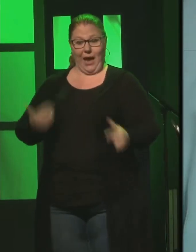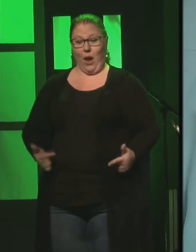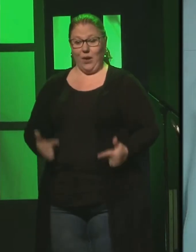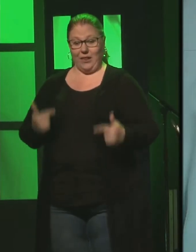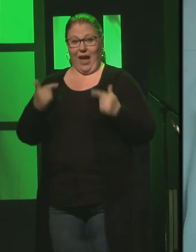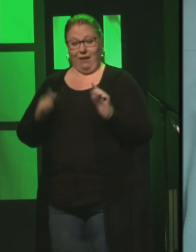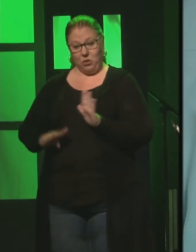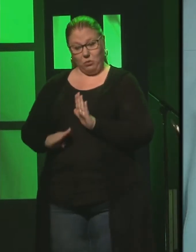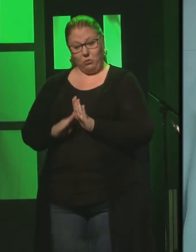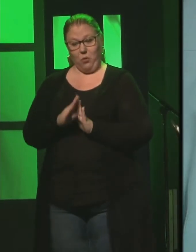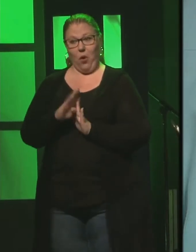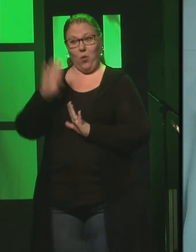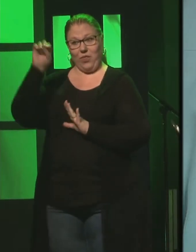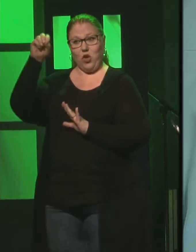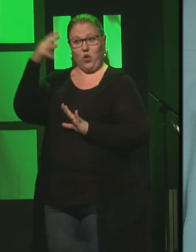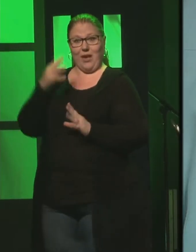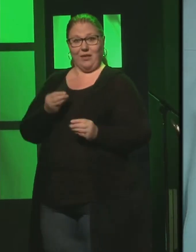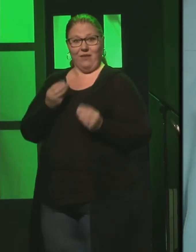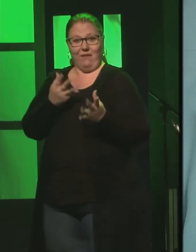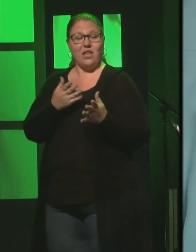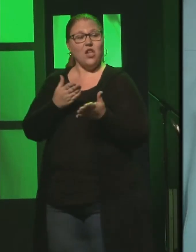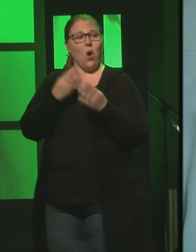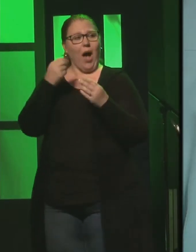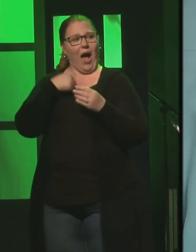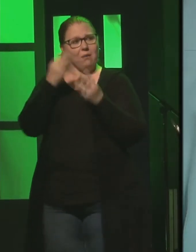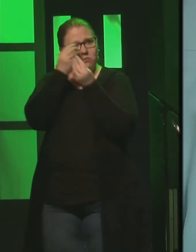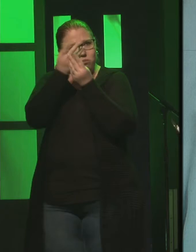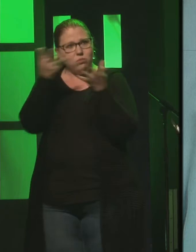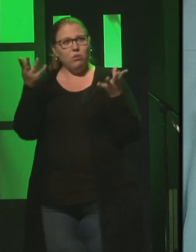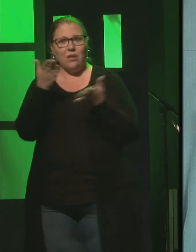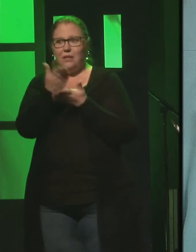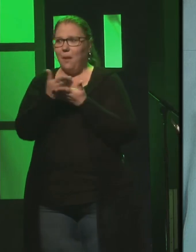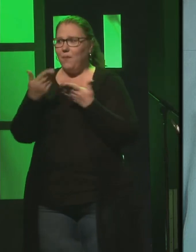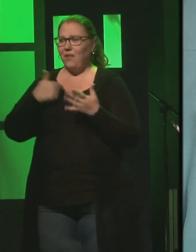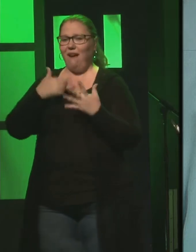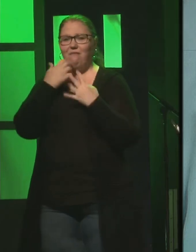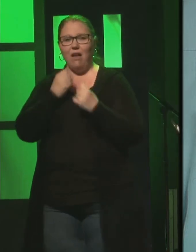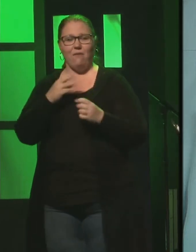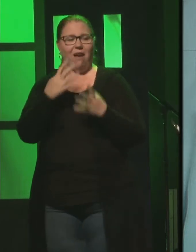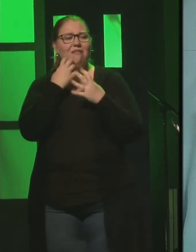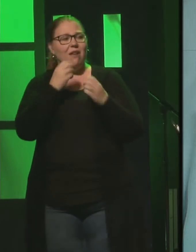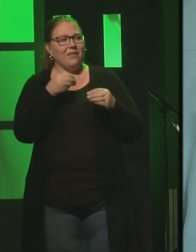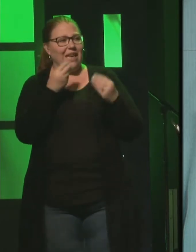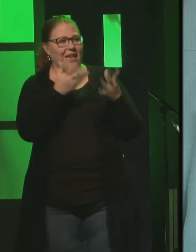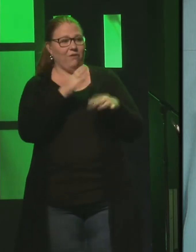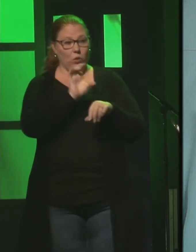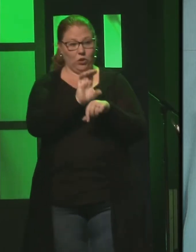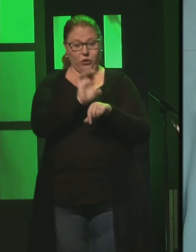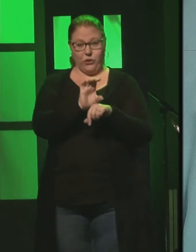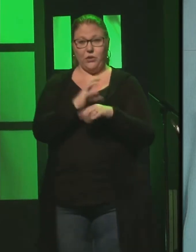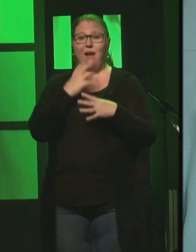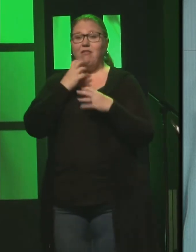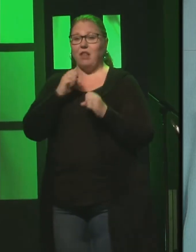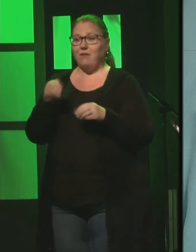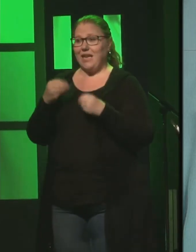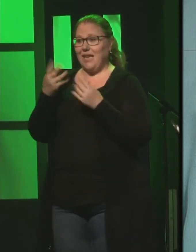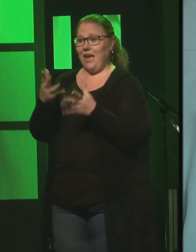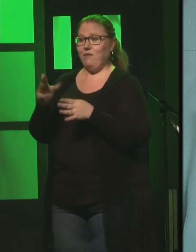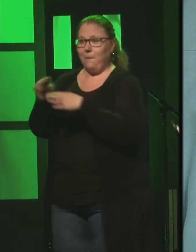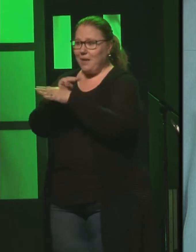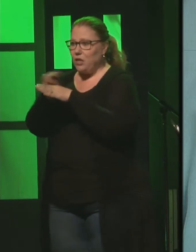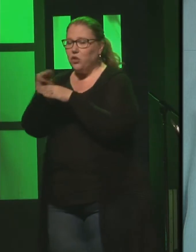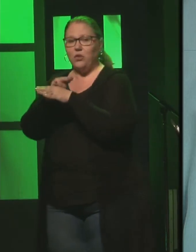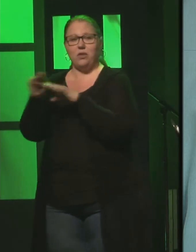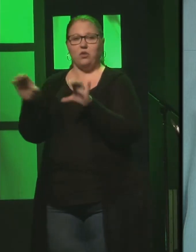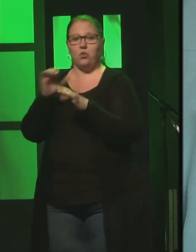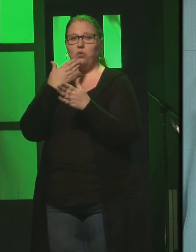grow in the grace of giving. And so I'm sharing with you something that I love. I love to give. I love to give to our church. I love to give to ministries that